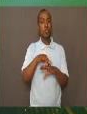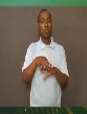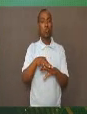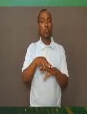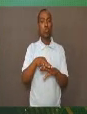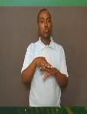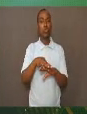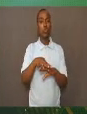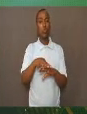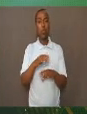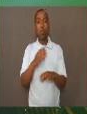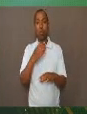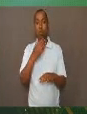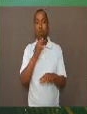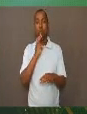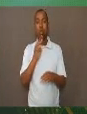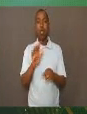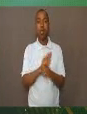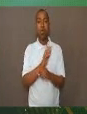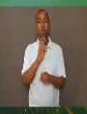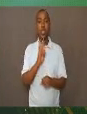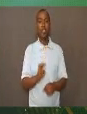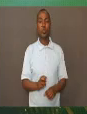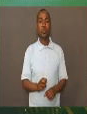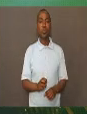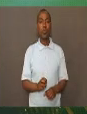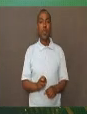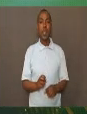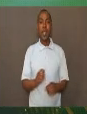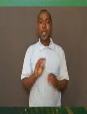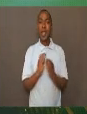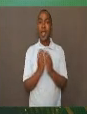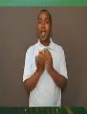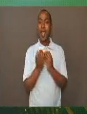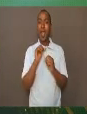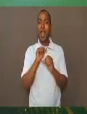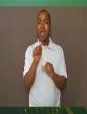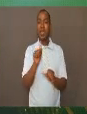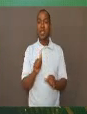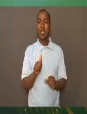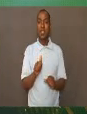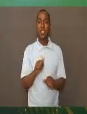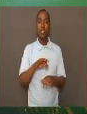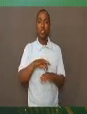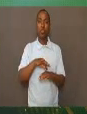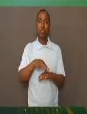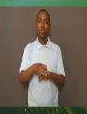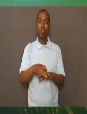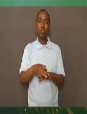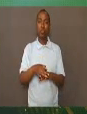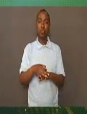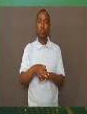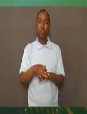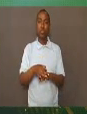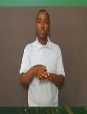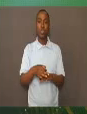filled with pus. If untreated, the sores can infect the lymph glands in